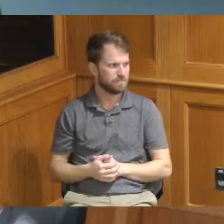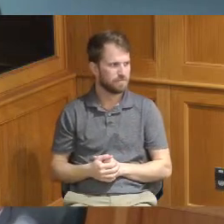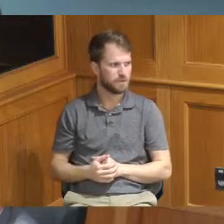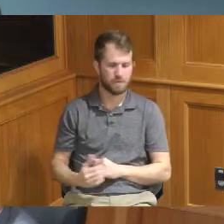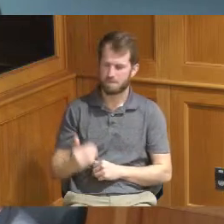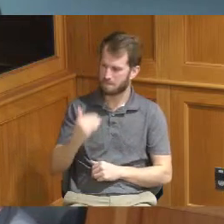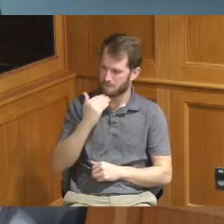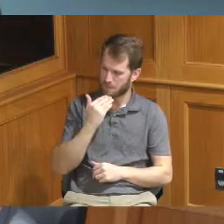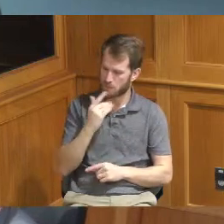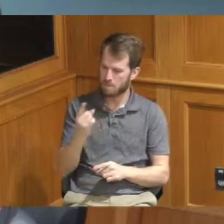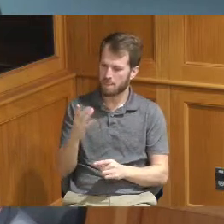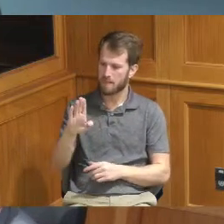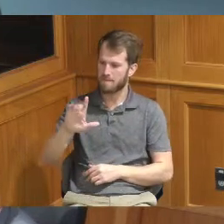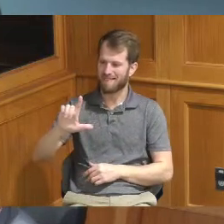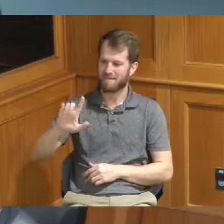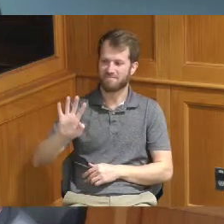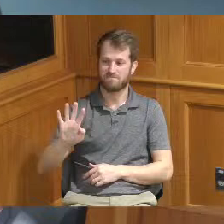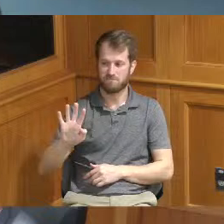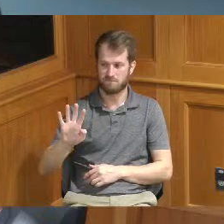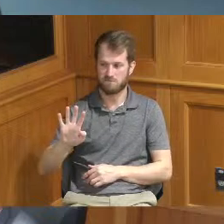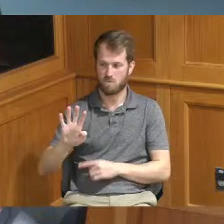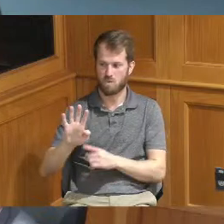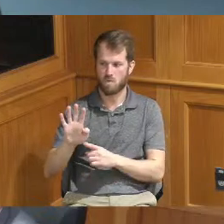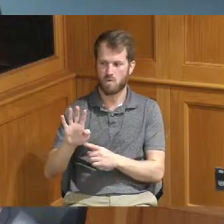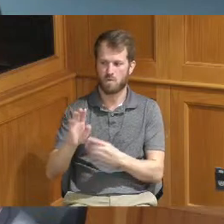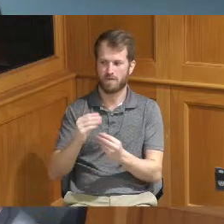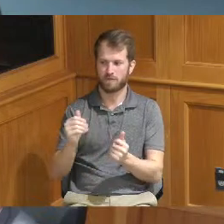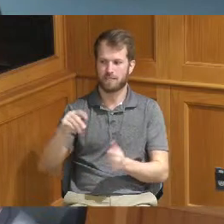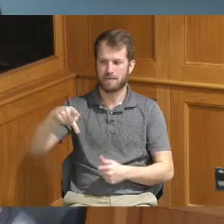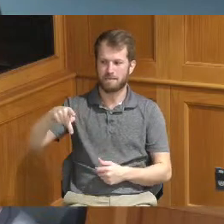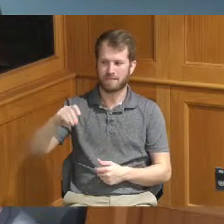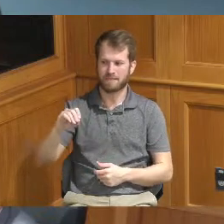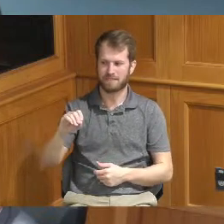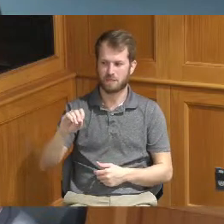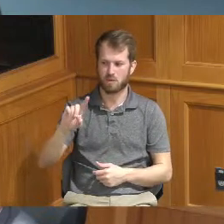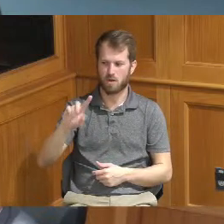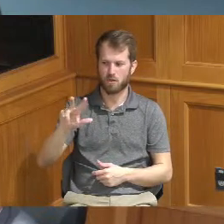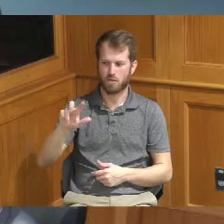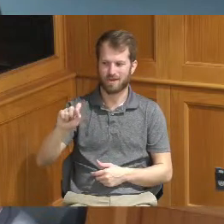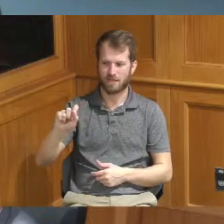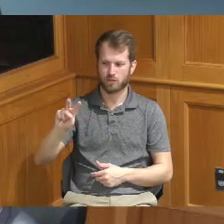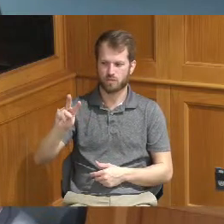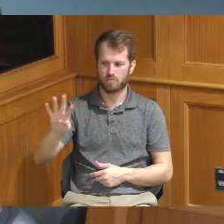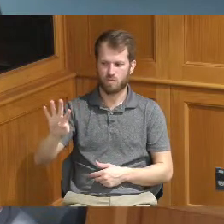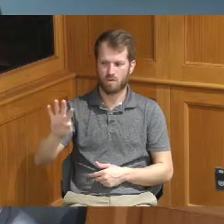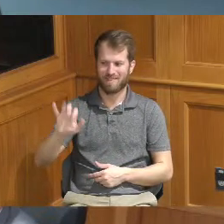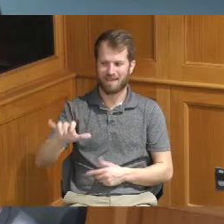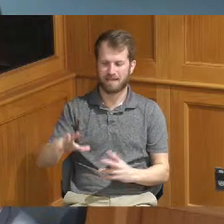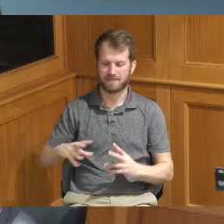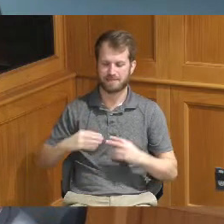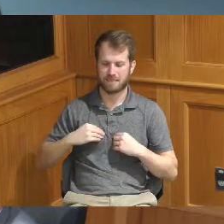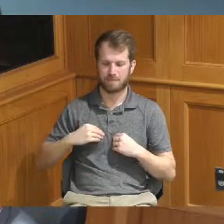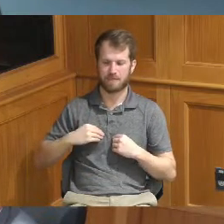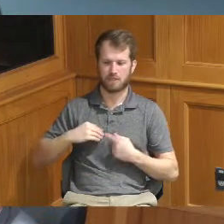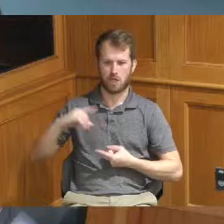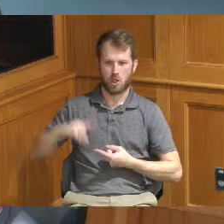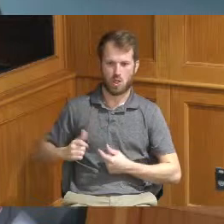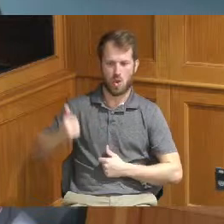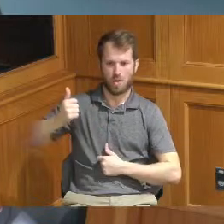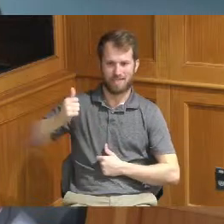Commissioners. Item by leave 4, this is Resolution P013-24. This is accepting the lowest bid for